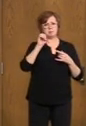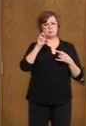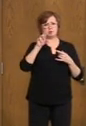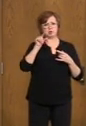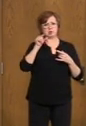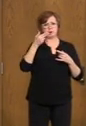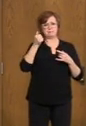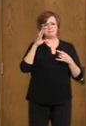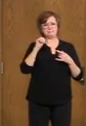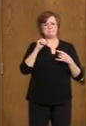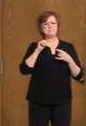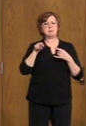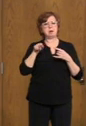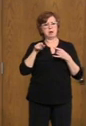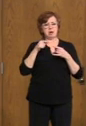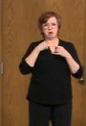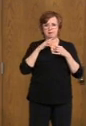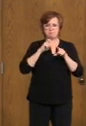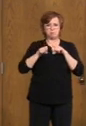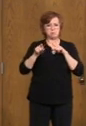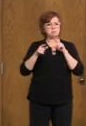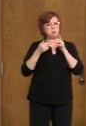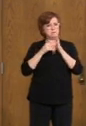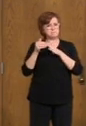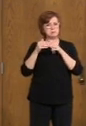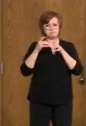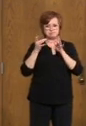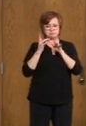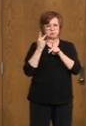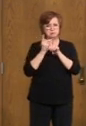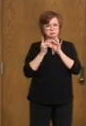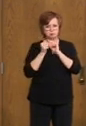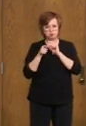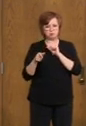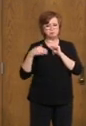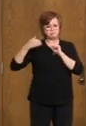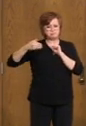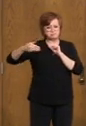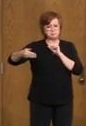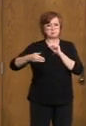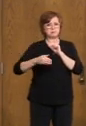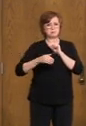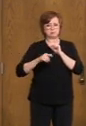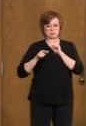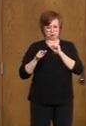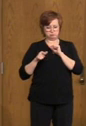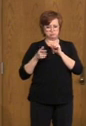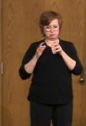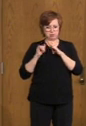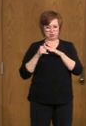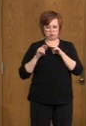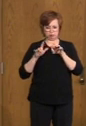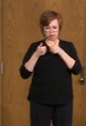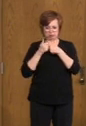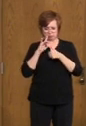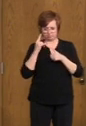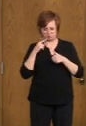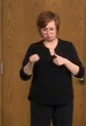of times throughout this pandemic with respect to some of the challenges that we've seen on north end and south of the